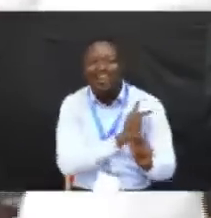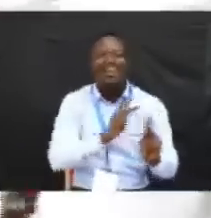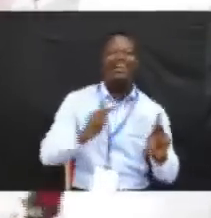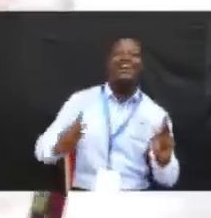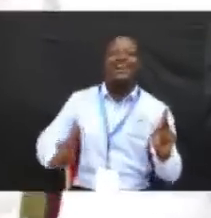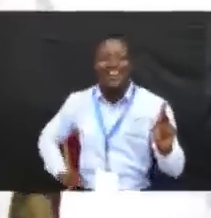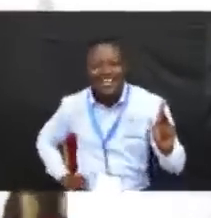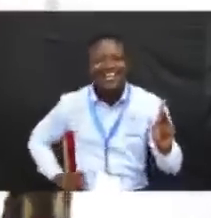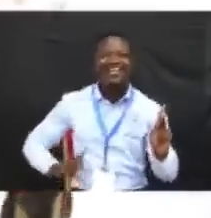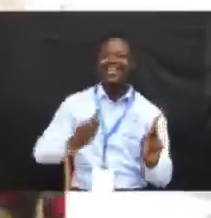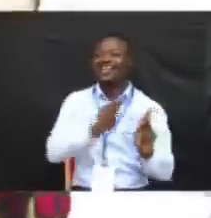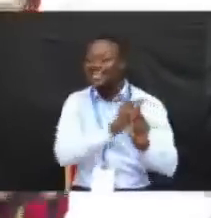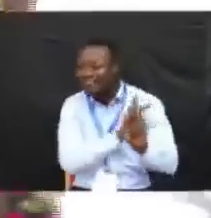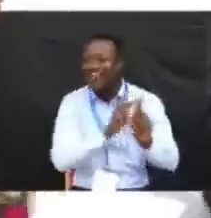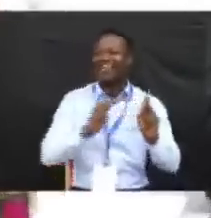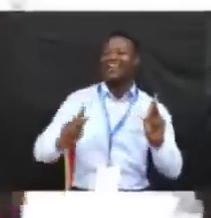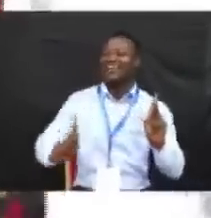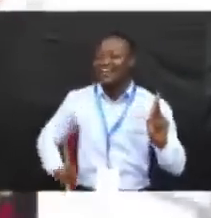behold.